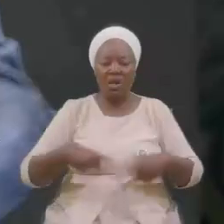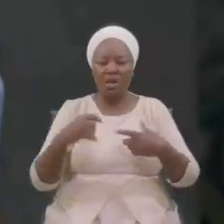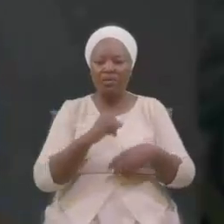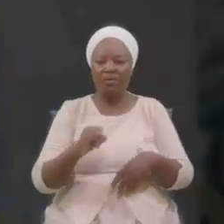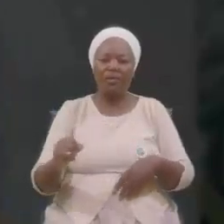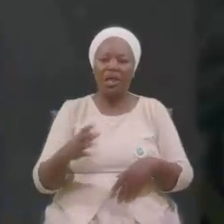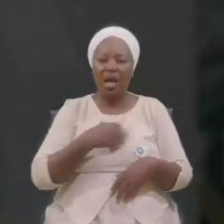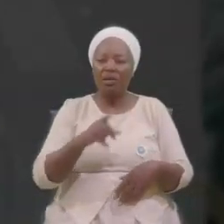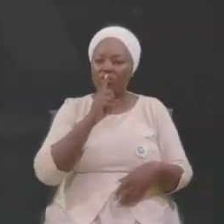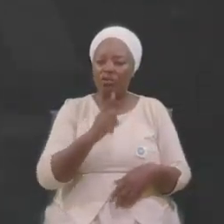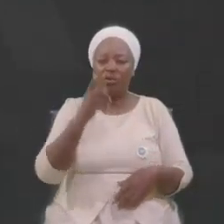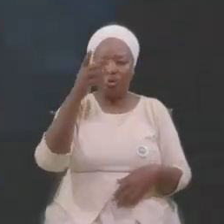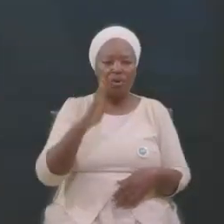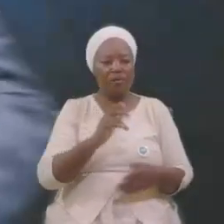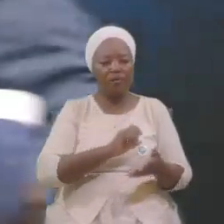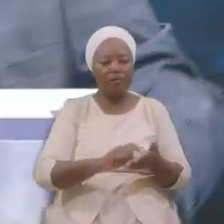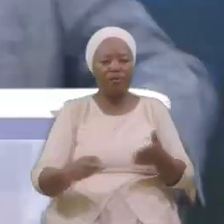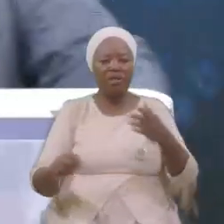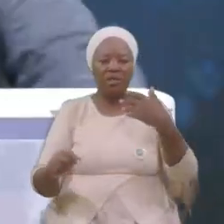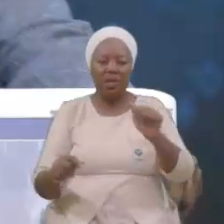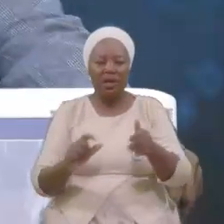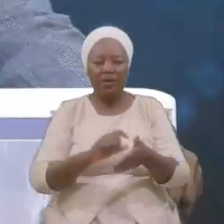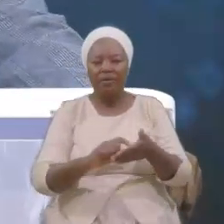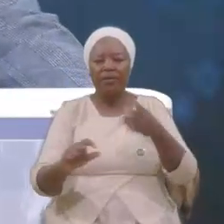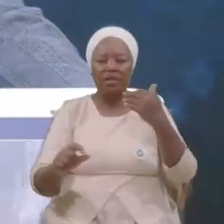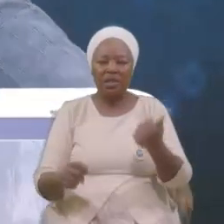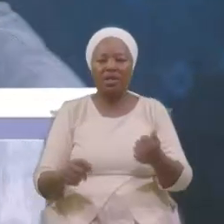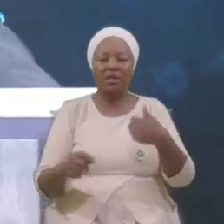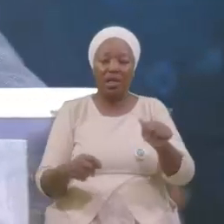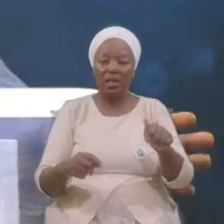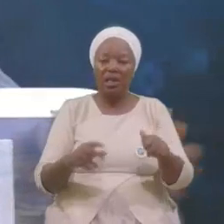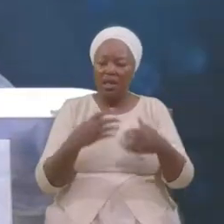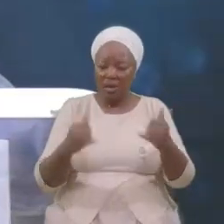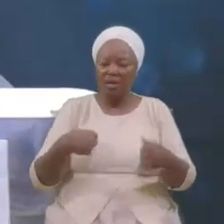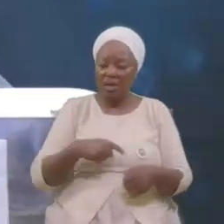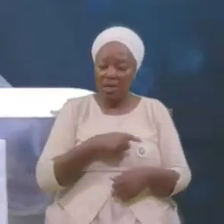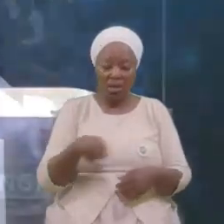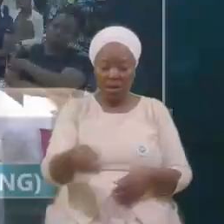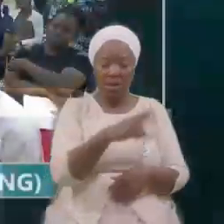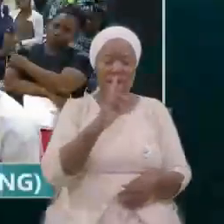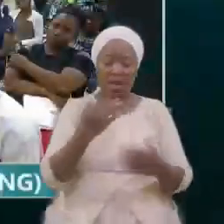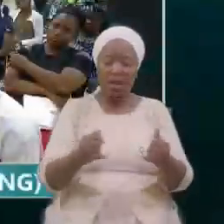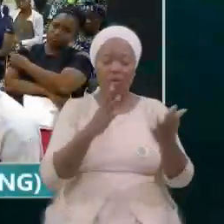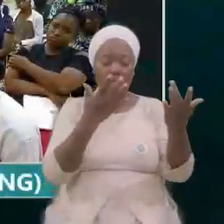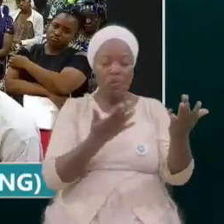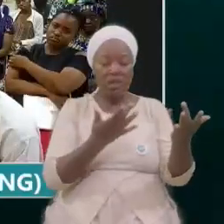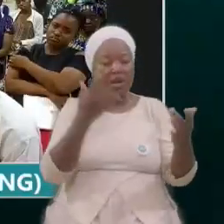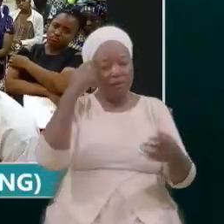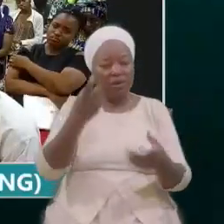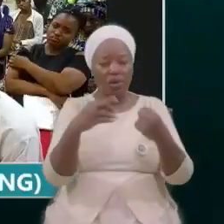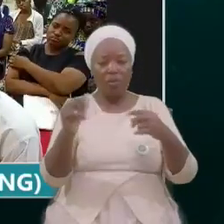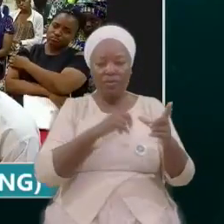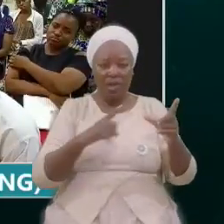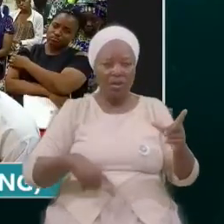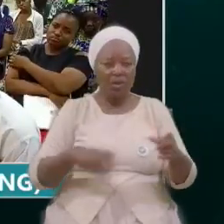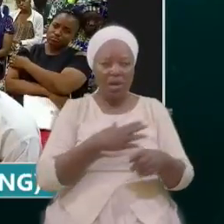and true God. In verse 10, they were not waiting for the coming of the Lord, and to wait for his